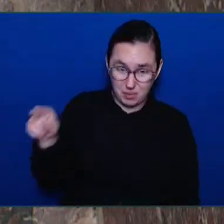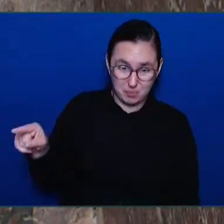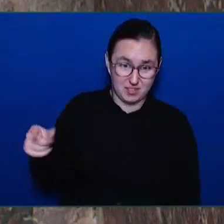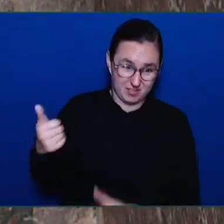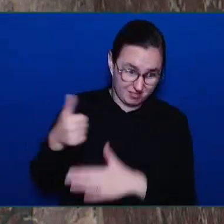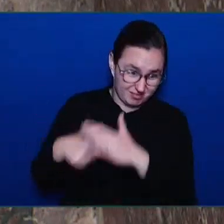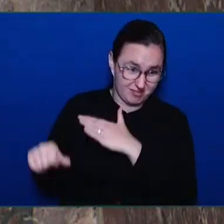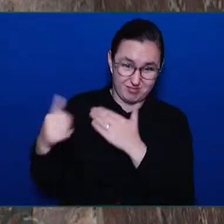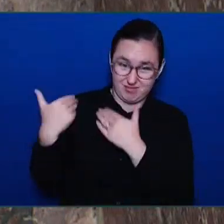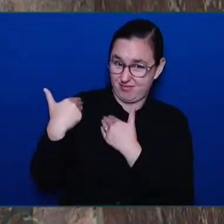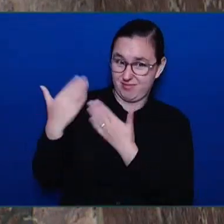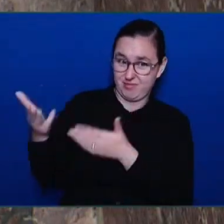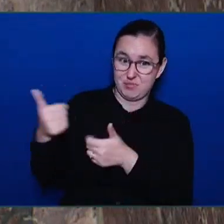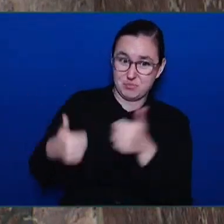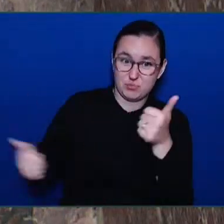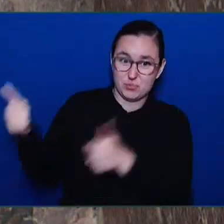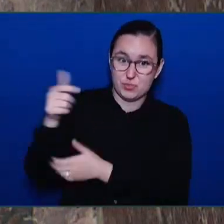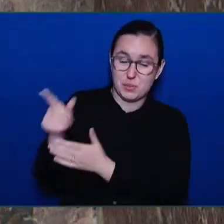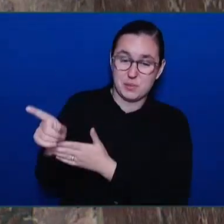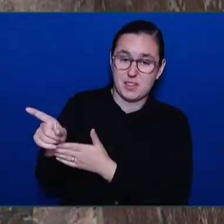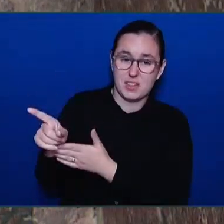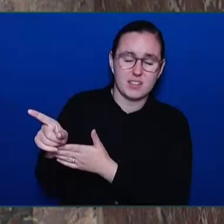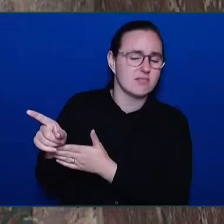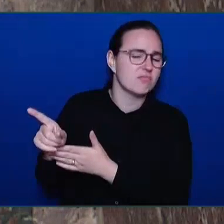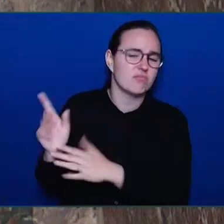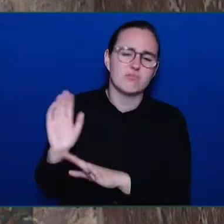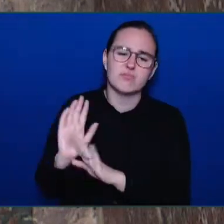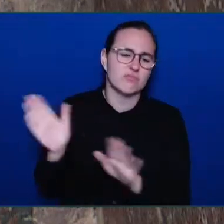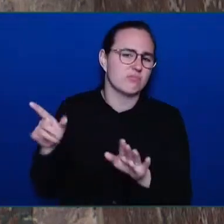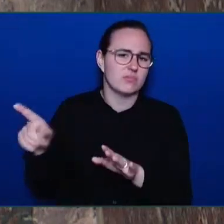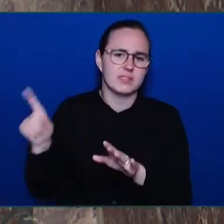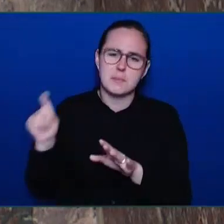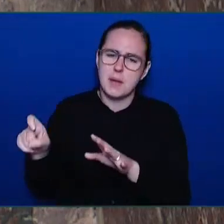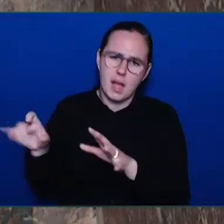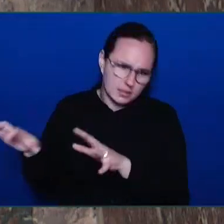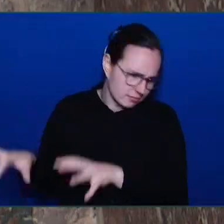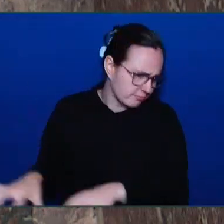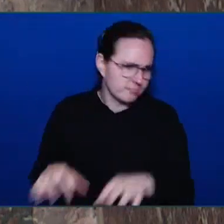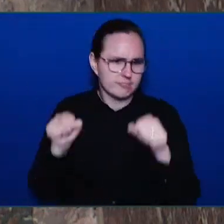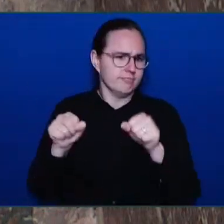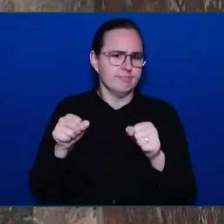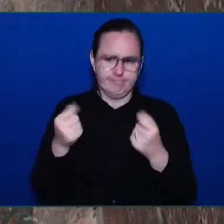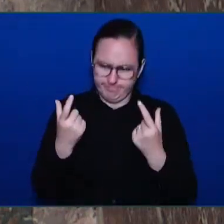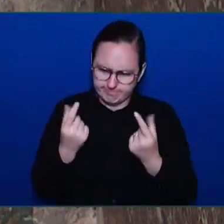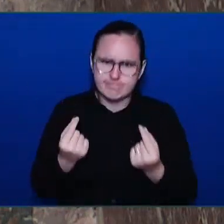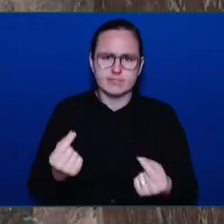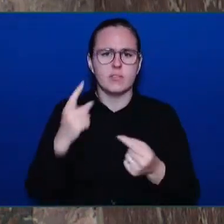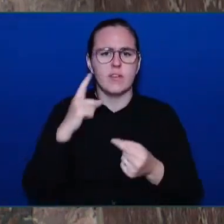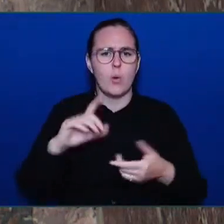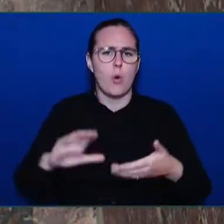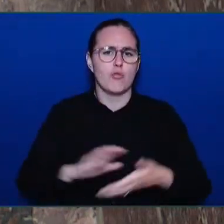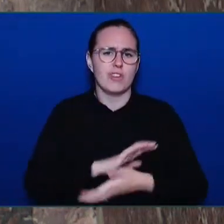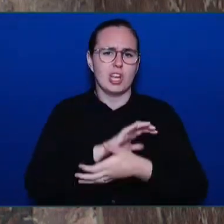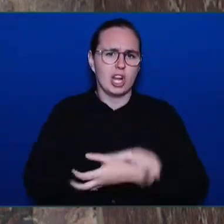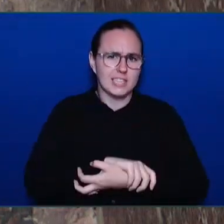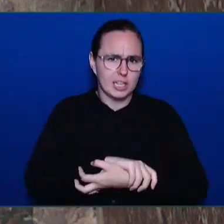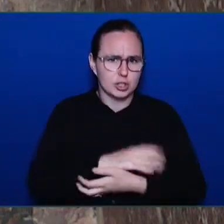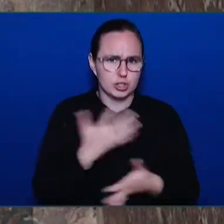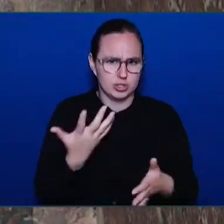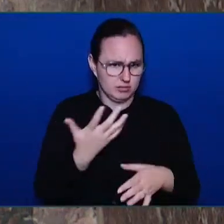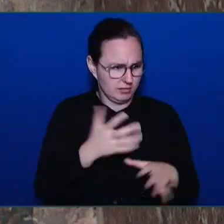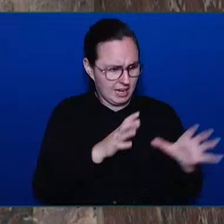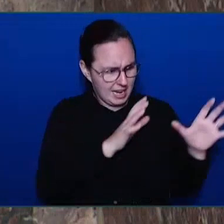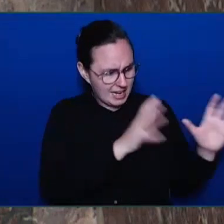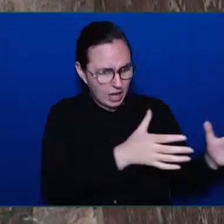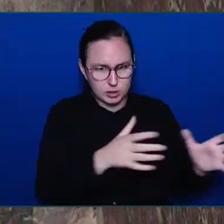reconciliation with First Nations. It's a nation-to-nation relationship. This Premier knows that, and he's failing